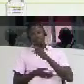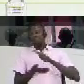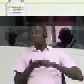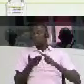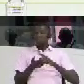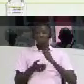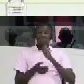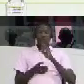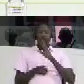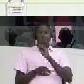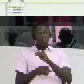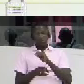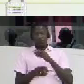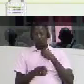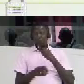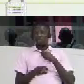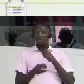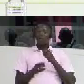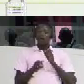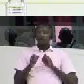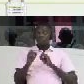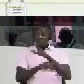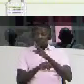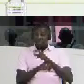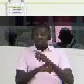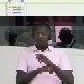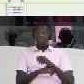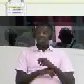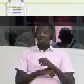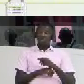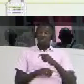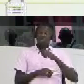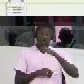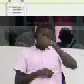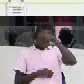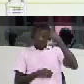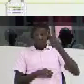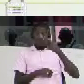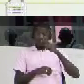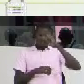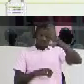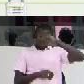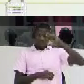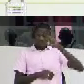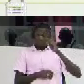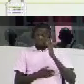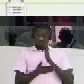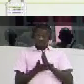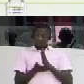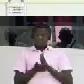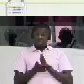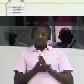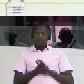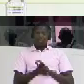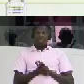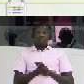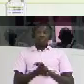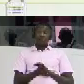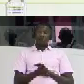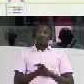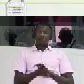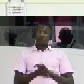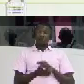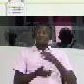ne instruction official mission la. Anyway, what we used to do is that if the instruction is an official mission,